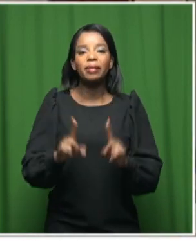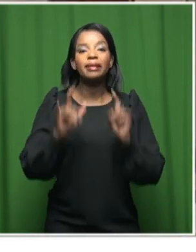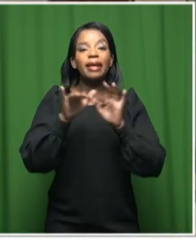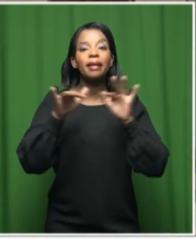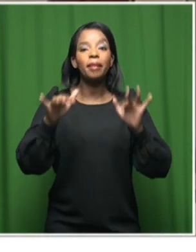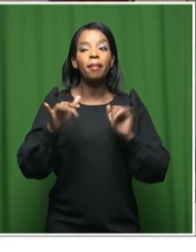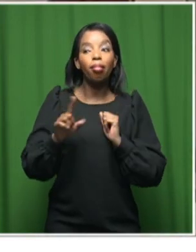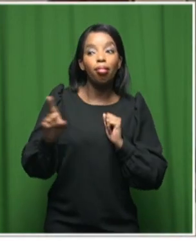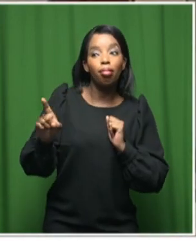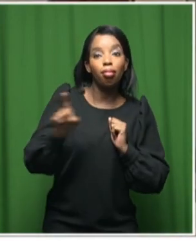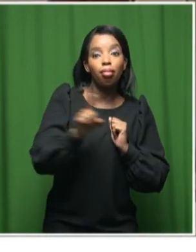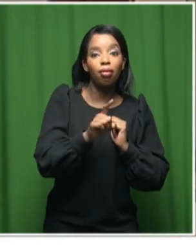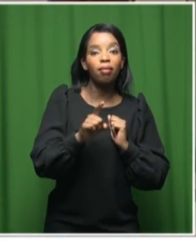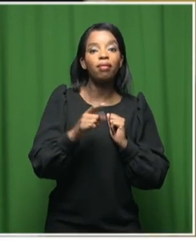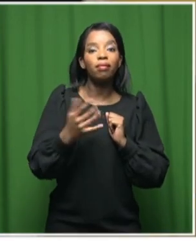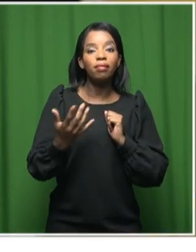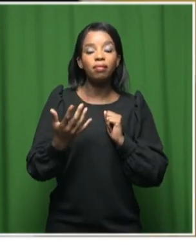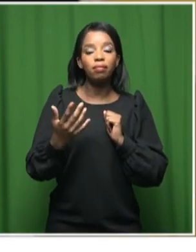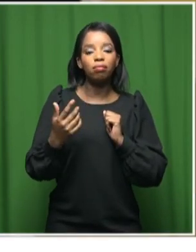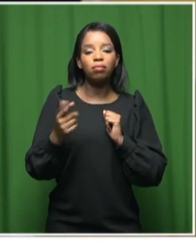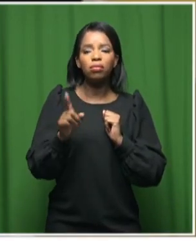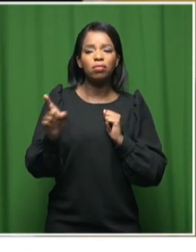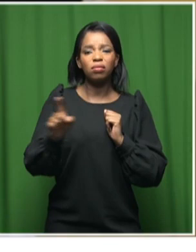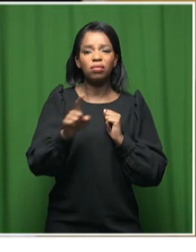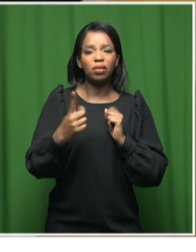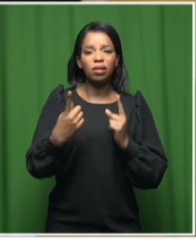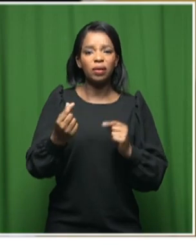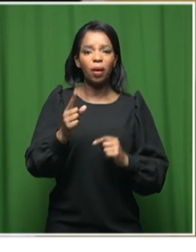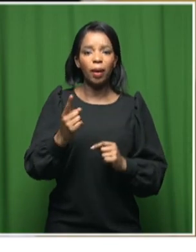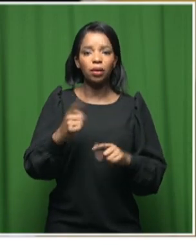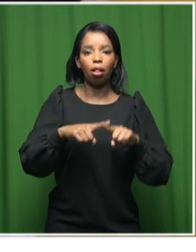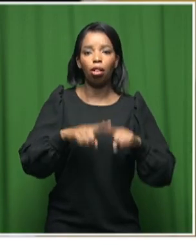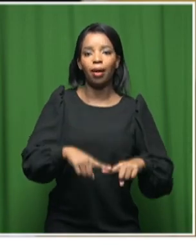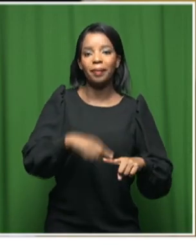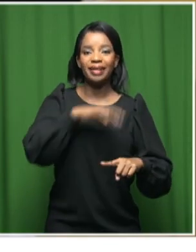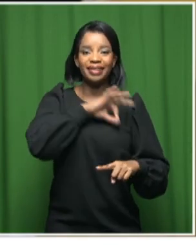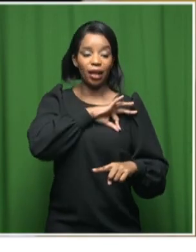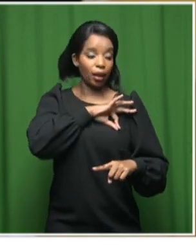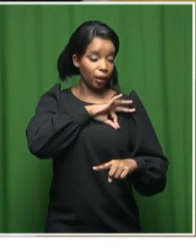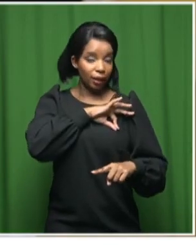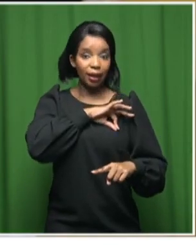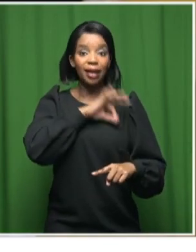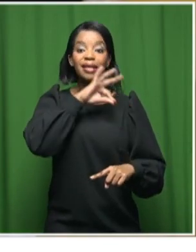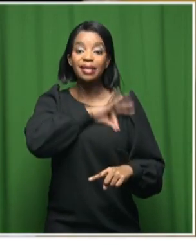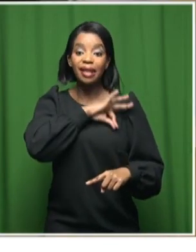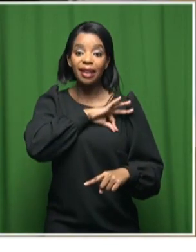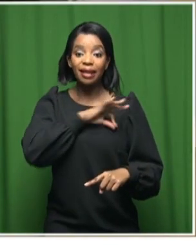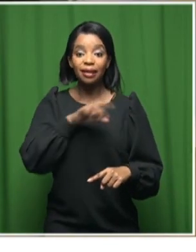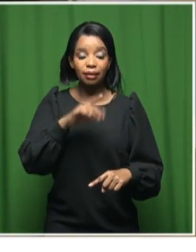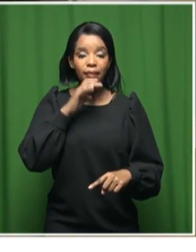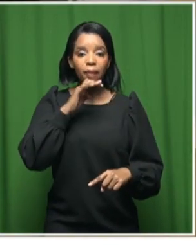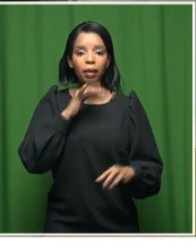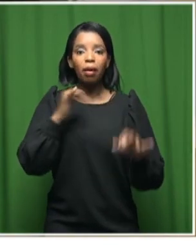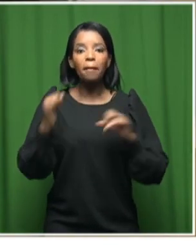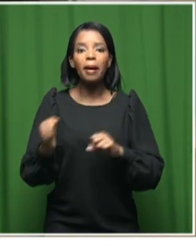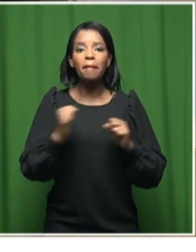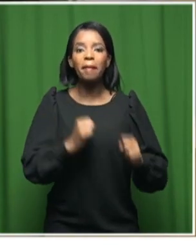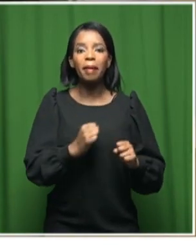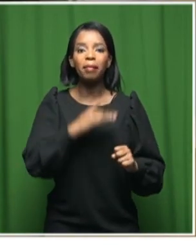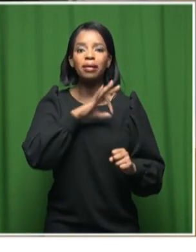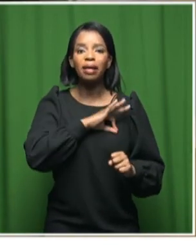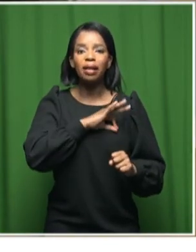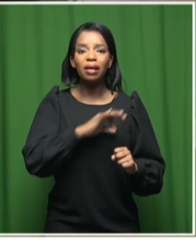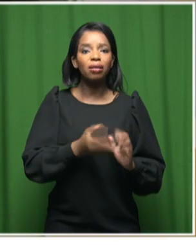relying on because they are high, they rely completely on their salaries. And if those salaries are lost, there's a huge problem. Then